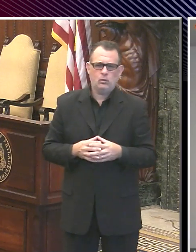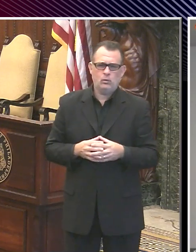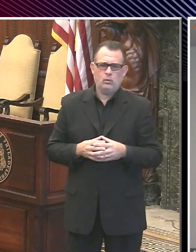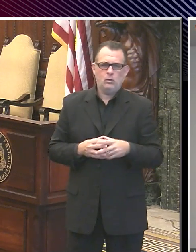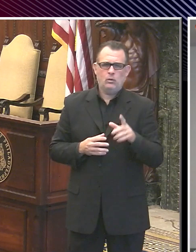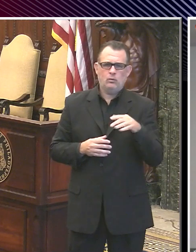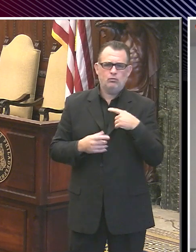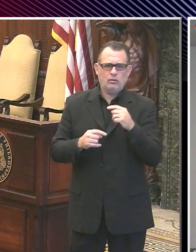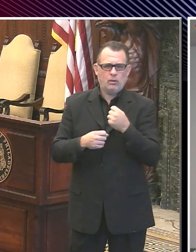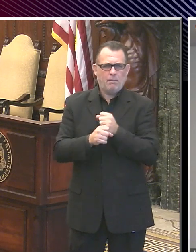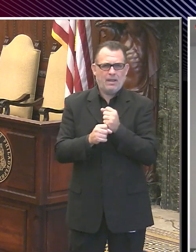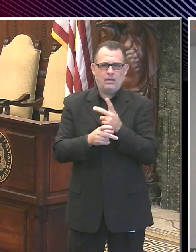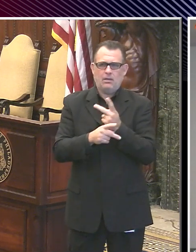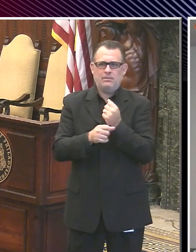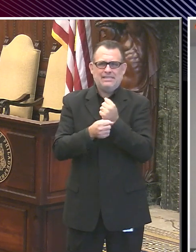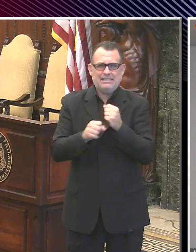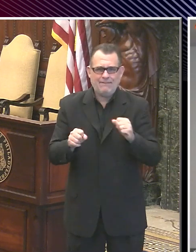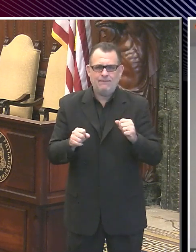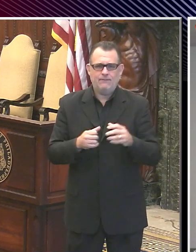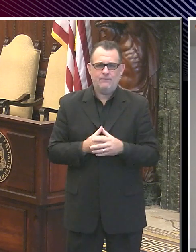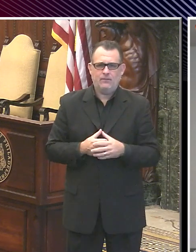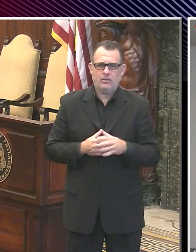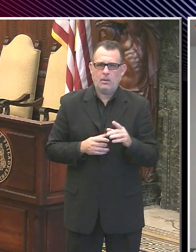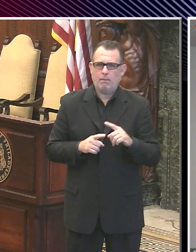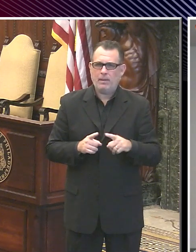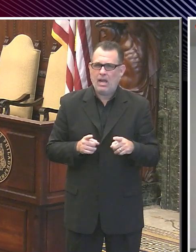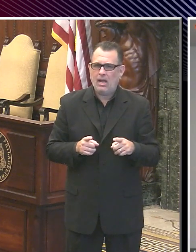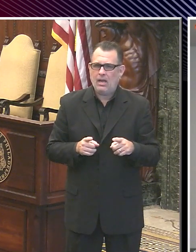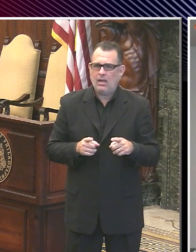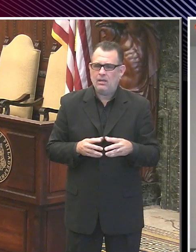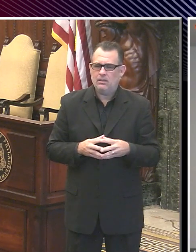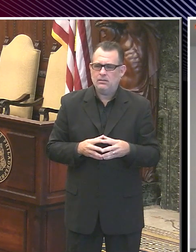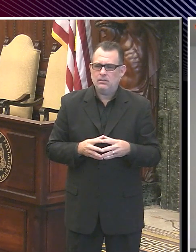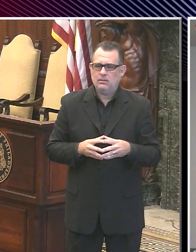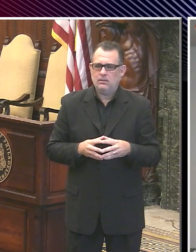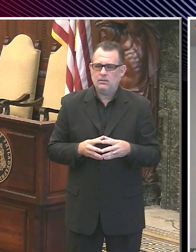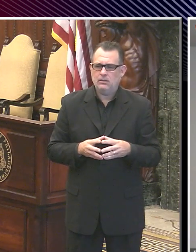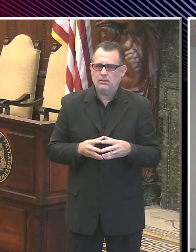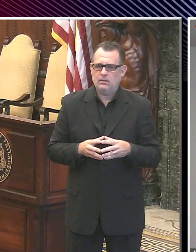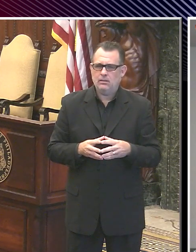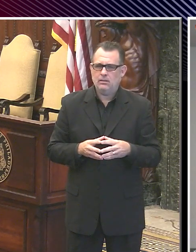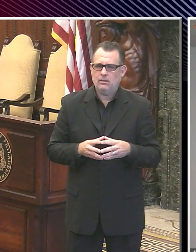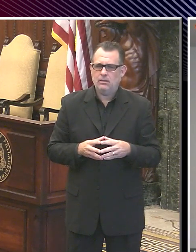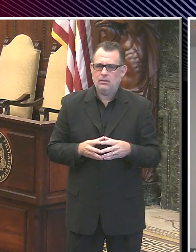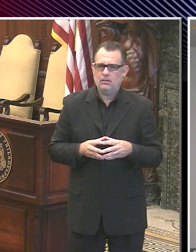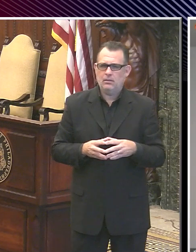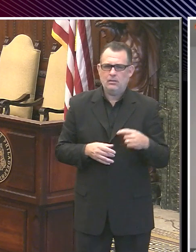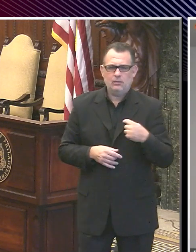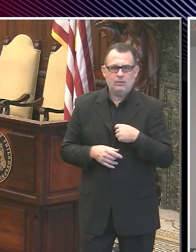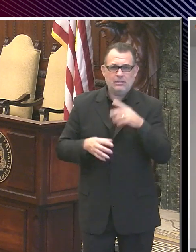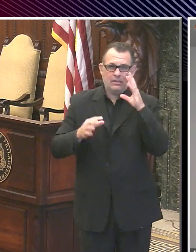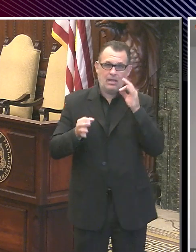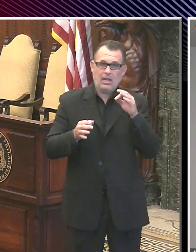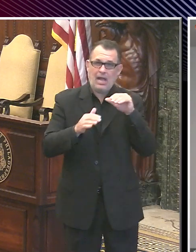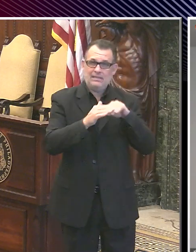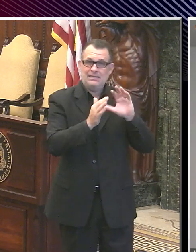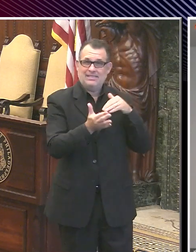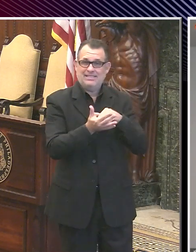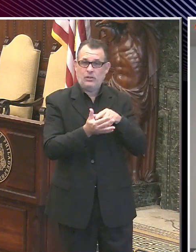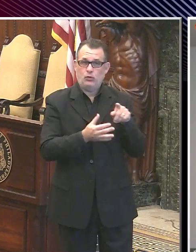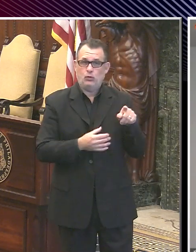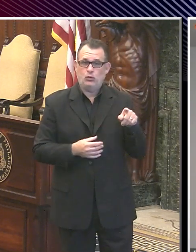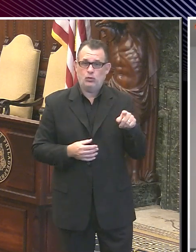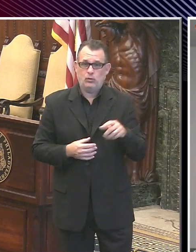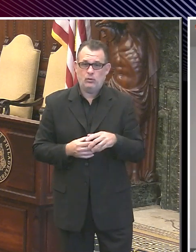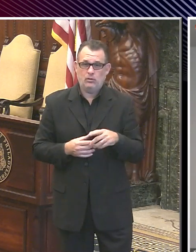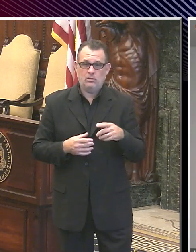as possible. But I guess then if we are determining that access centers where they're still at the end of the day